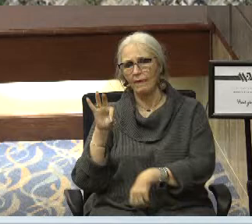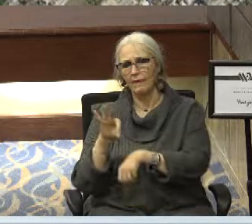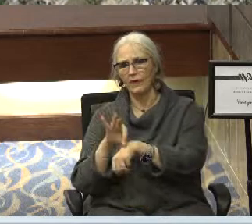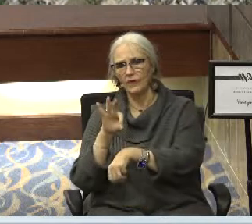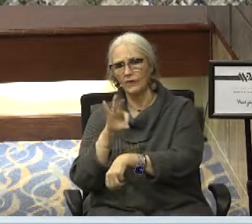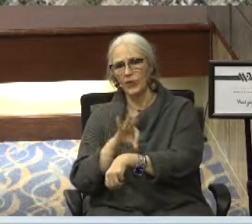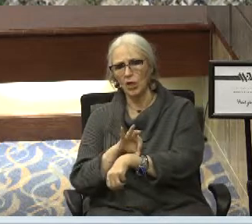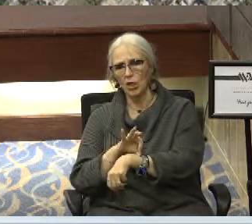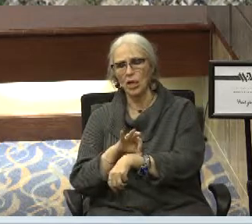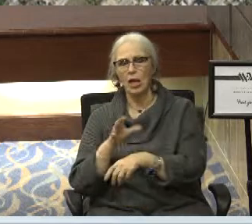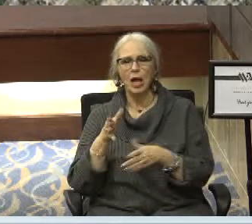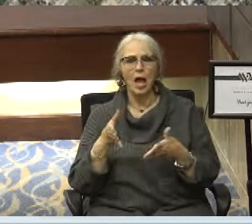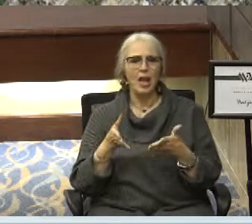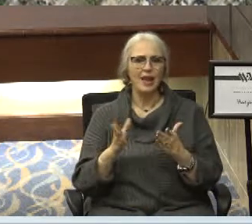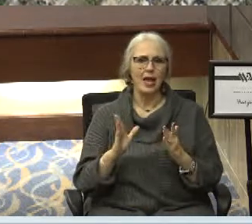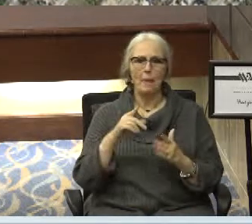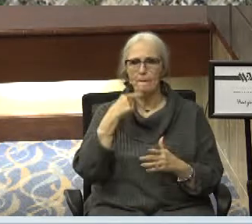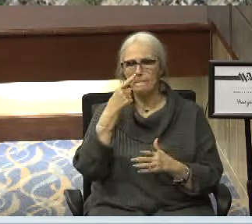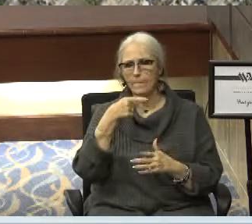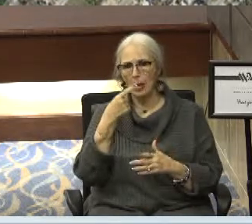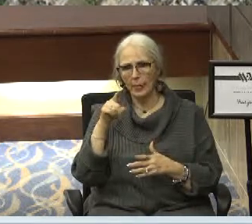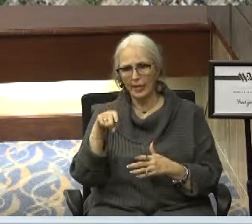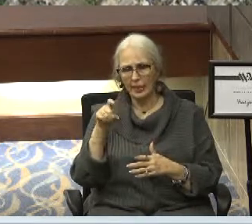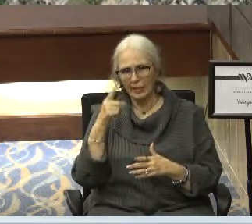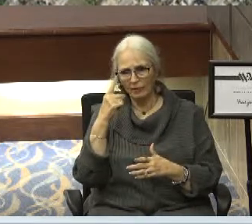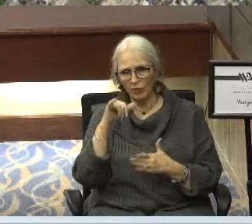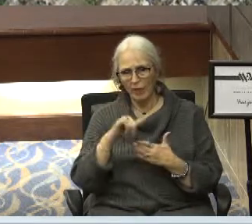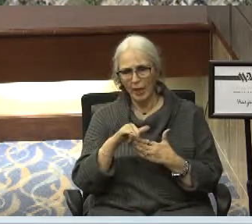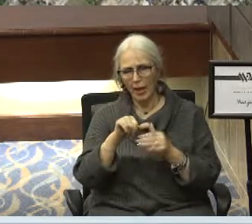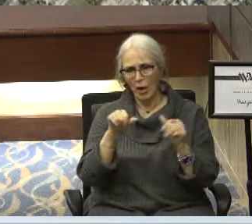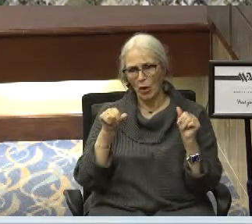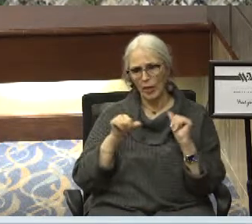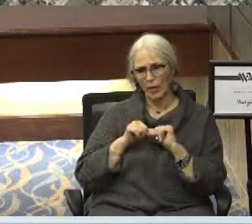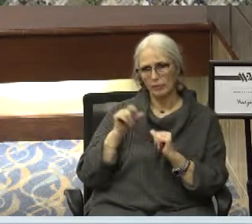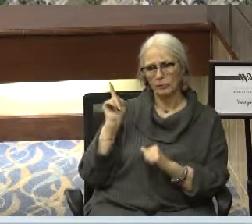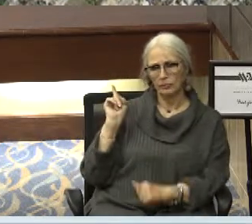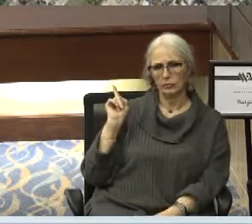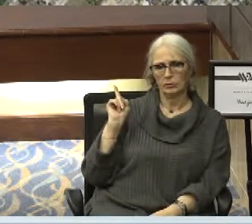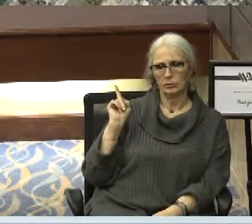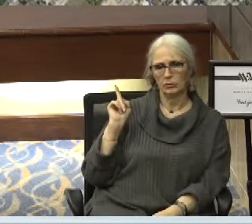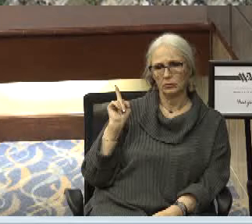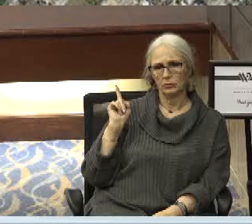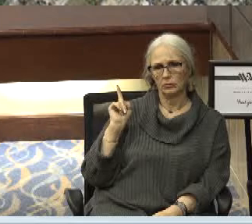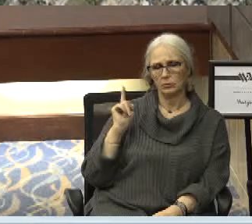for any future public needs for that area right through there. Okay.